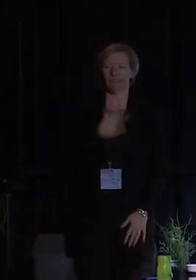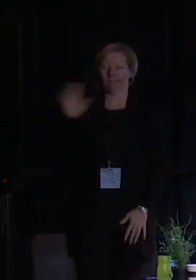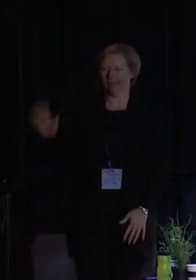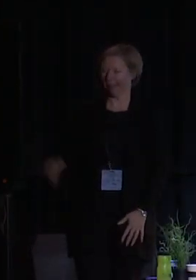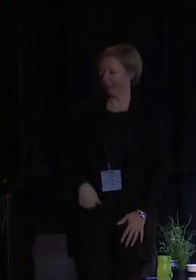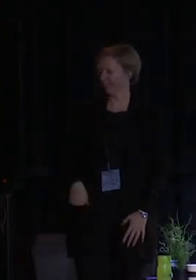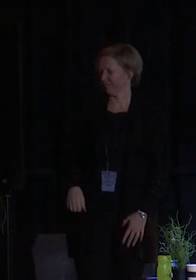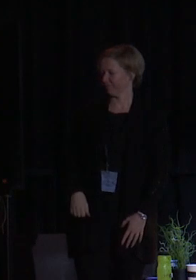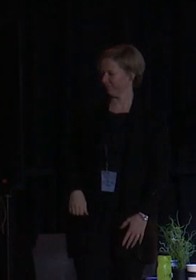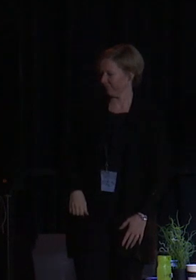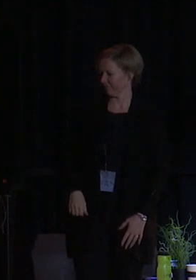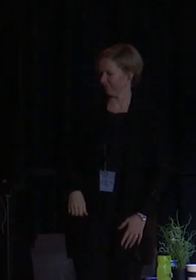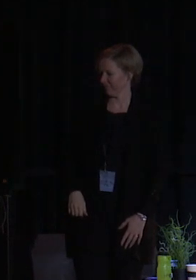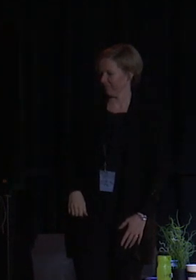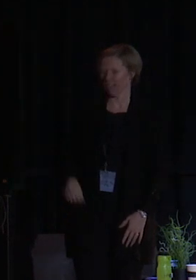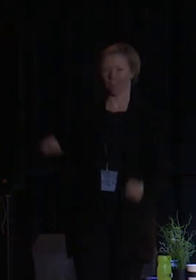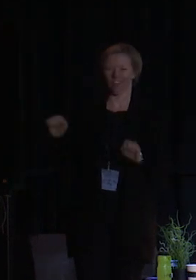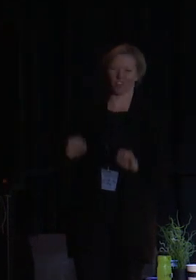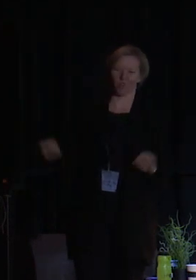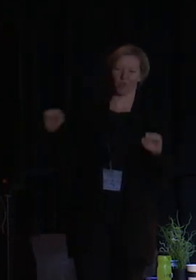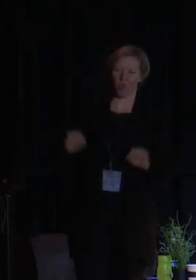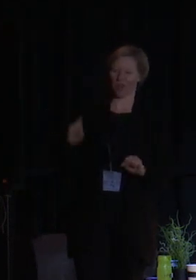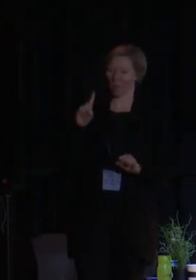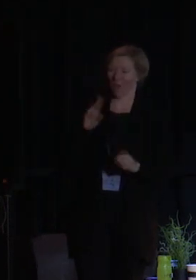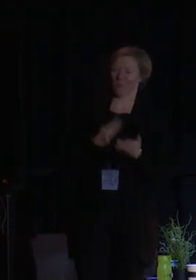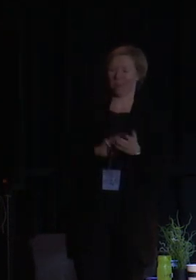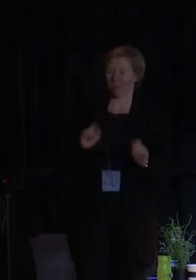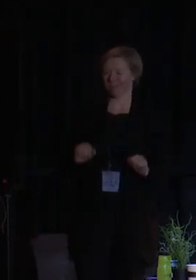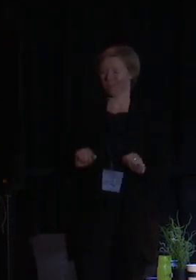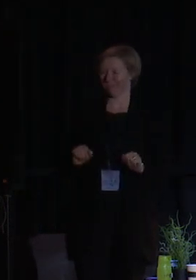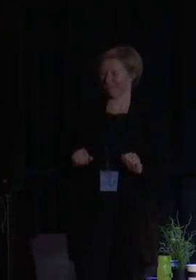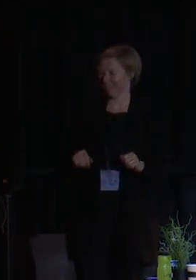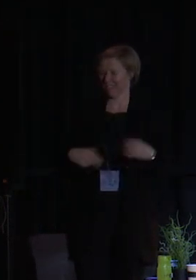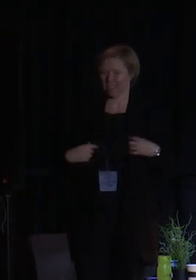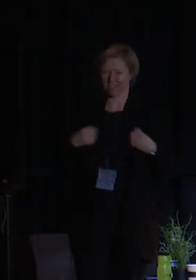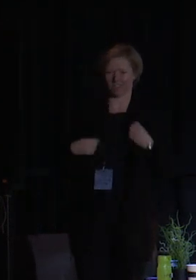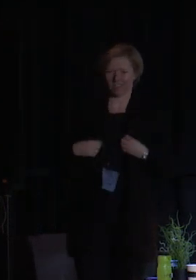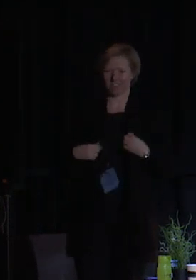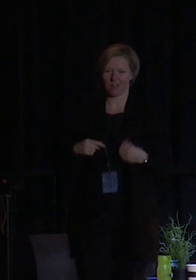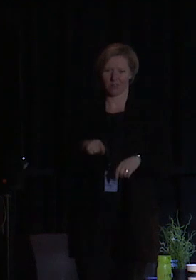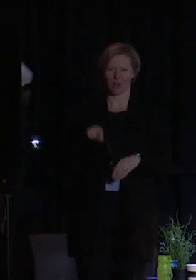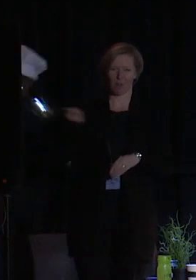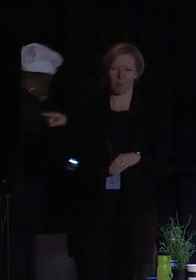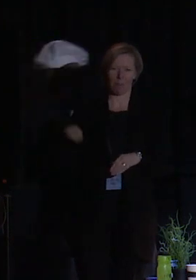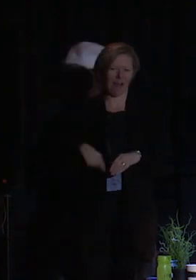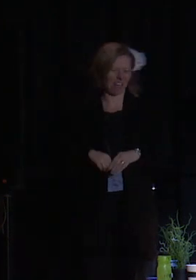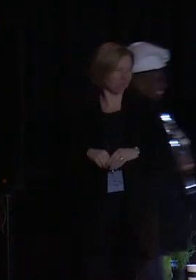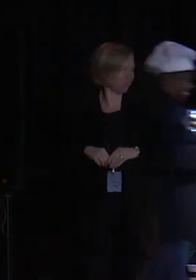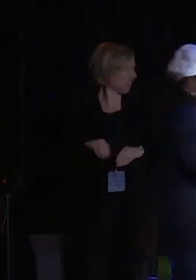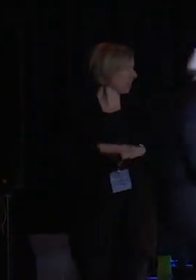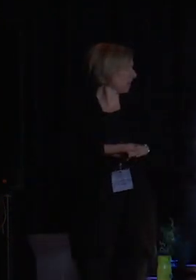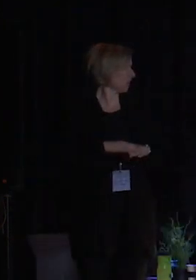Hello, here we go. Just one bit. Just taking myself back to the Caribbean. Nice. Shall I press play?